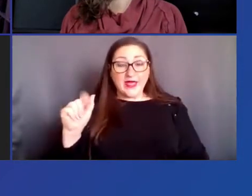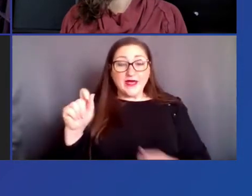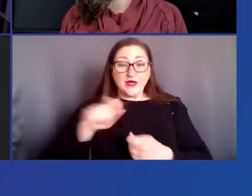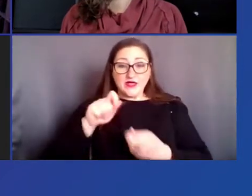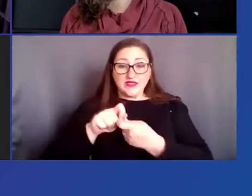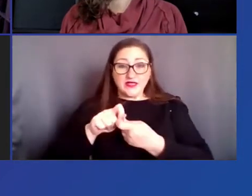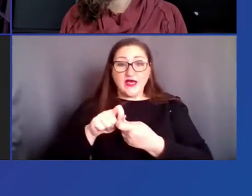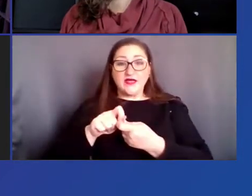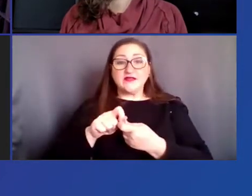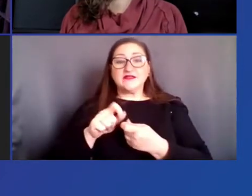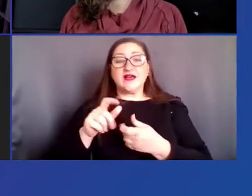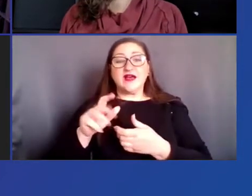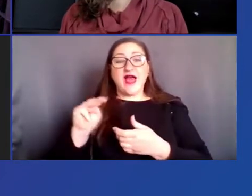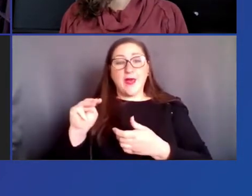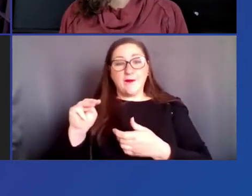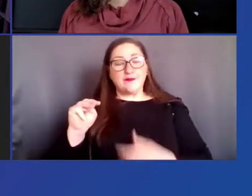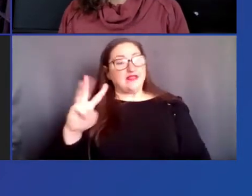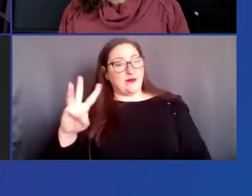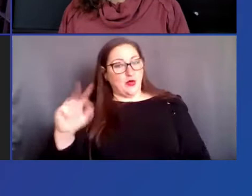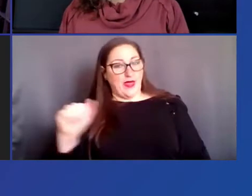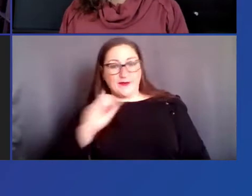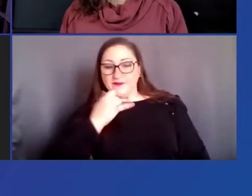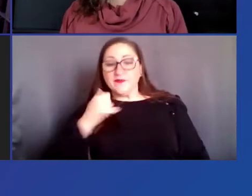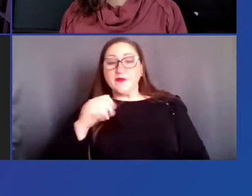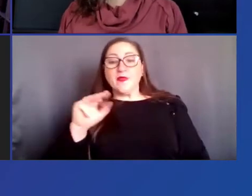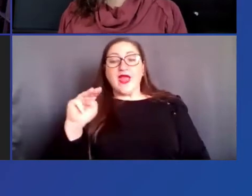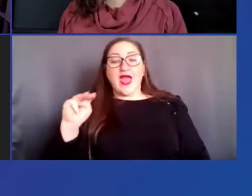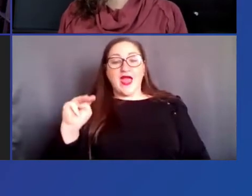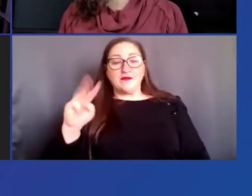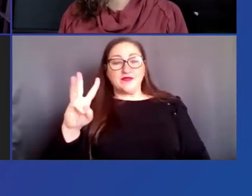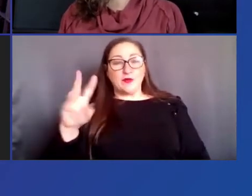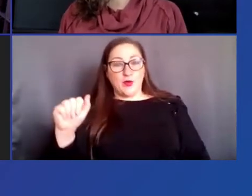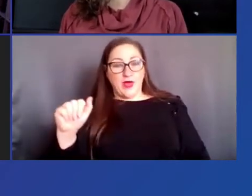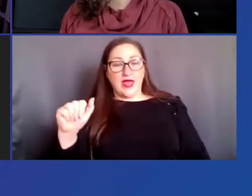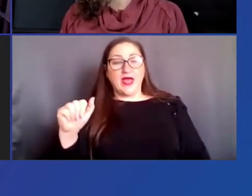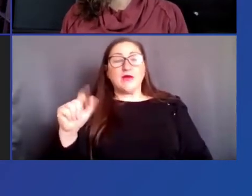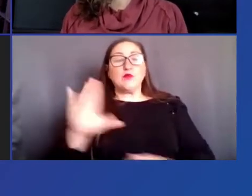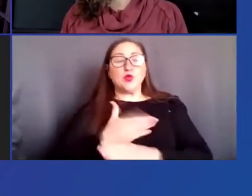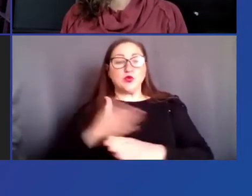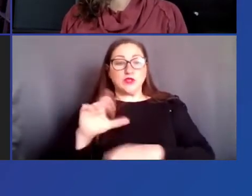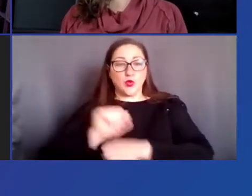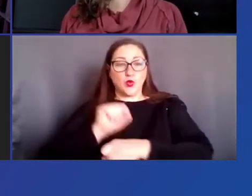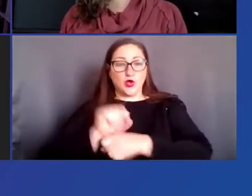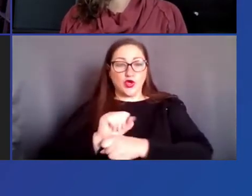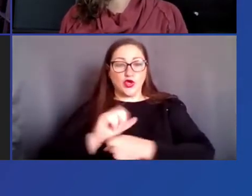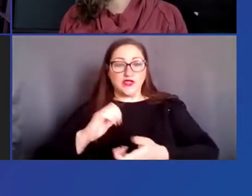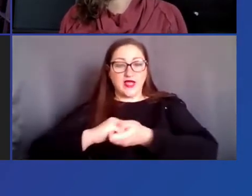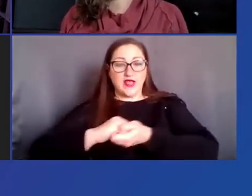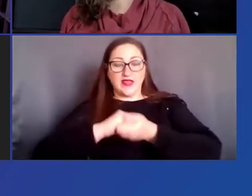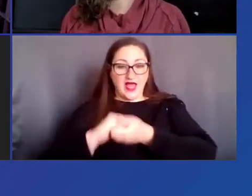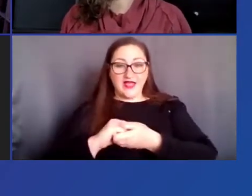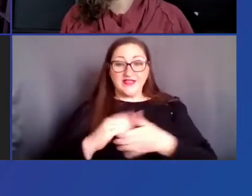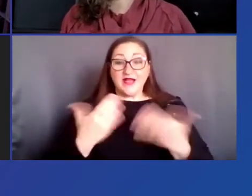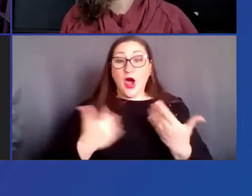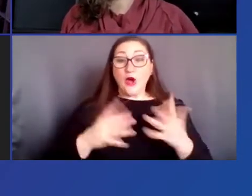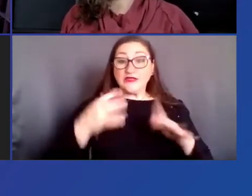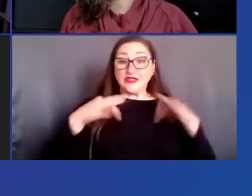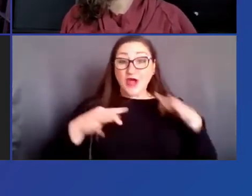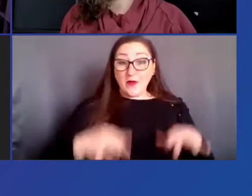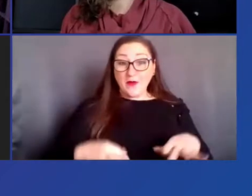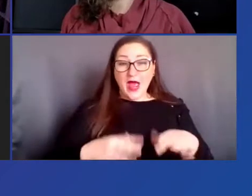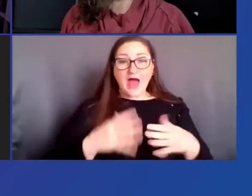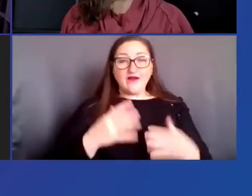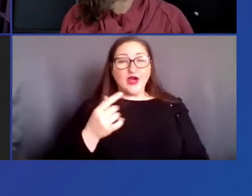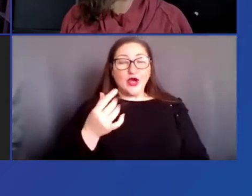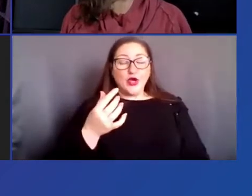I should describe my background. Yeah, let me do that first. I am wearing a kind of creamish